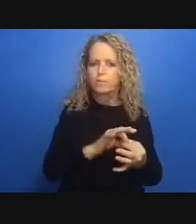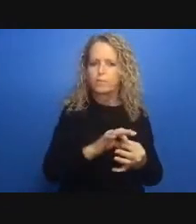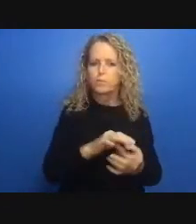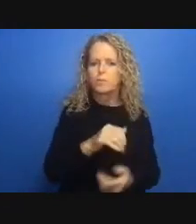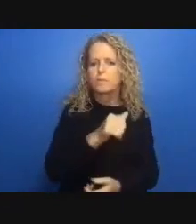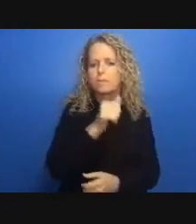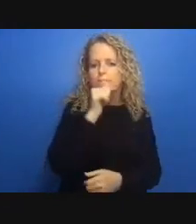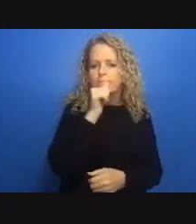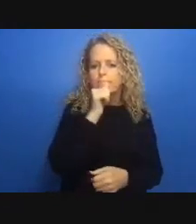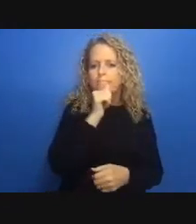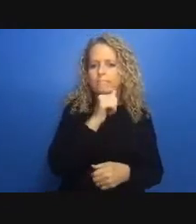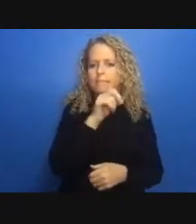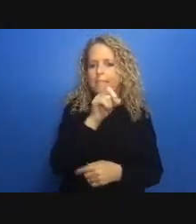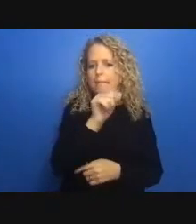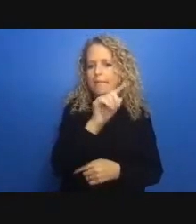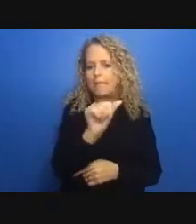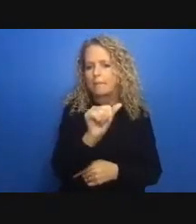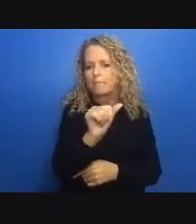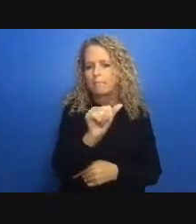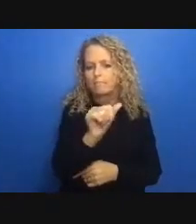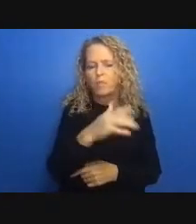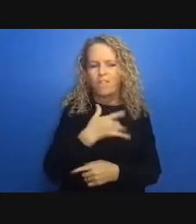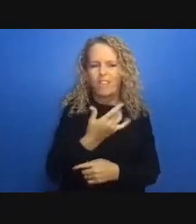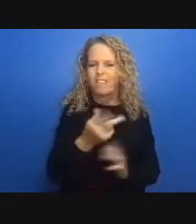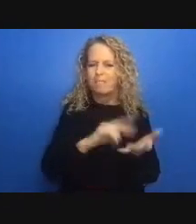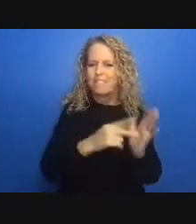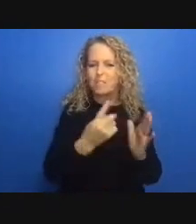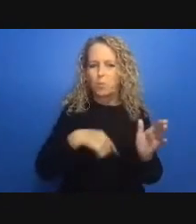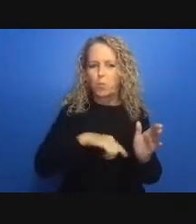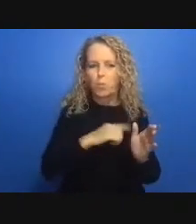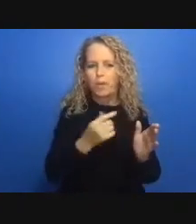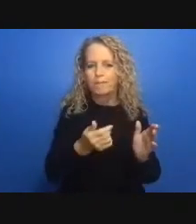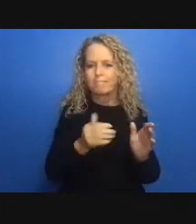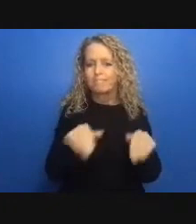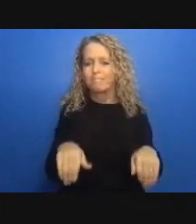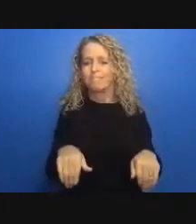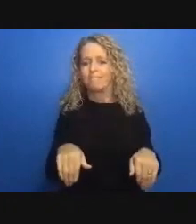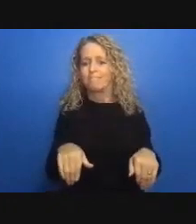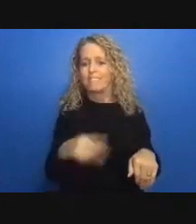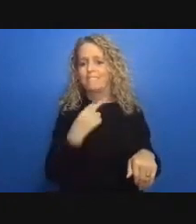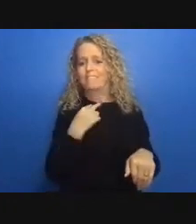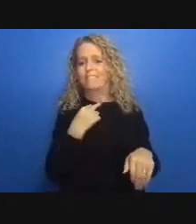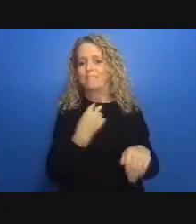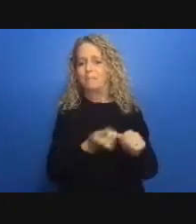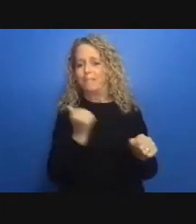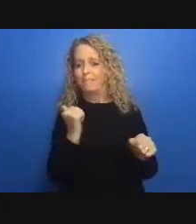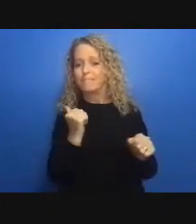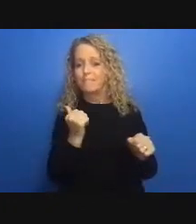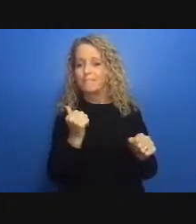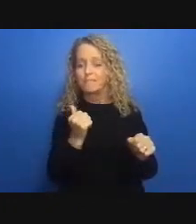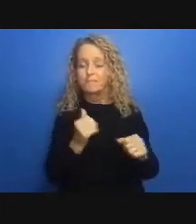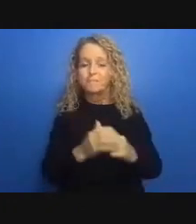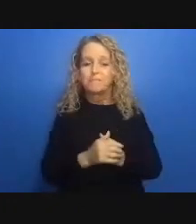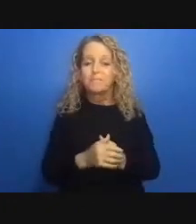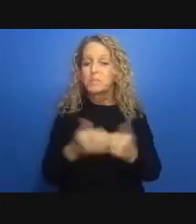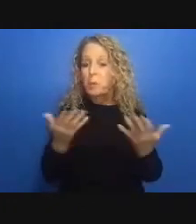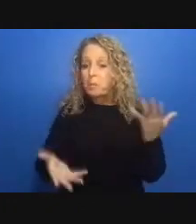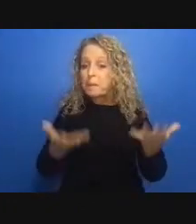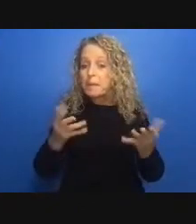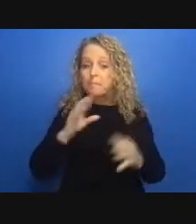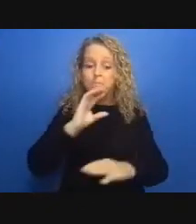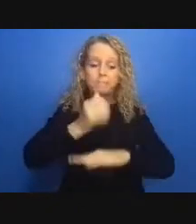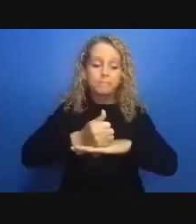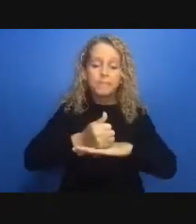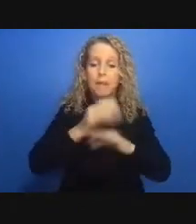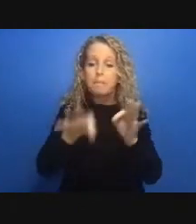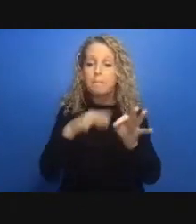us back. So what could we do here? Implement a pilot program, for instance, around